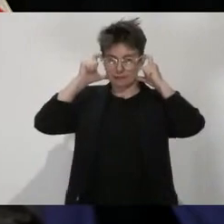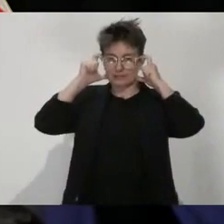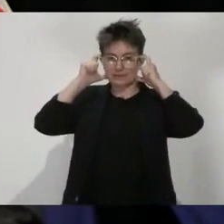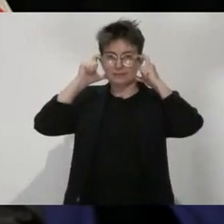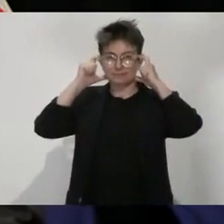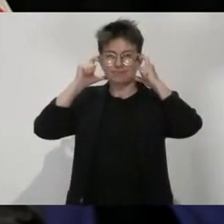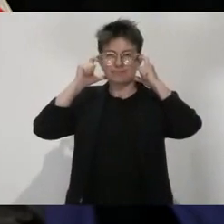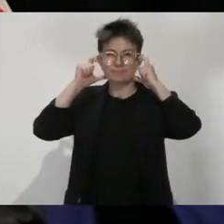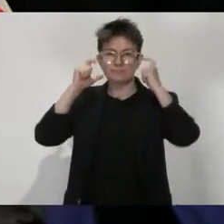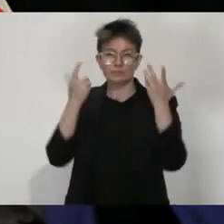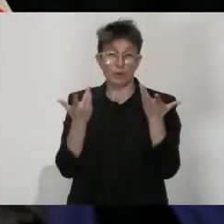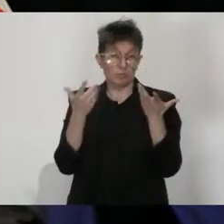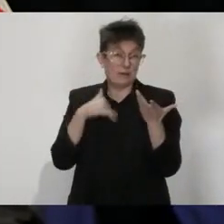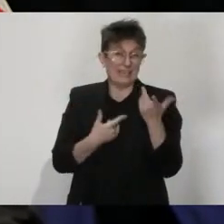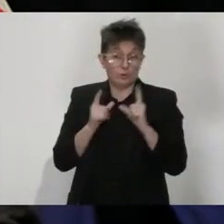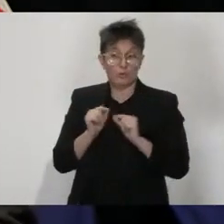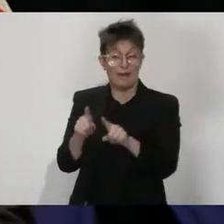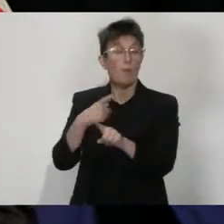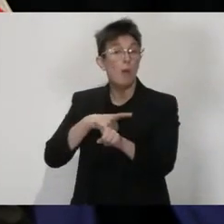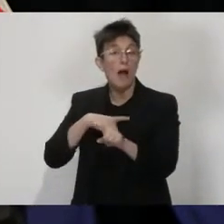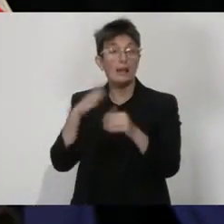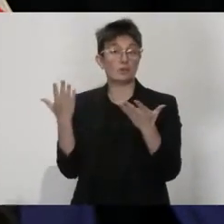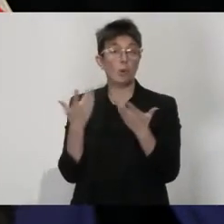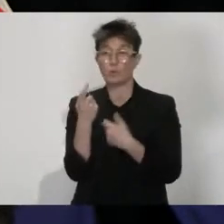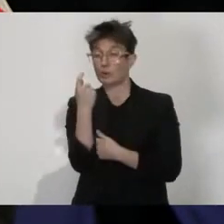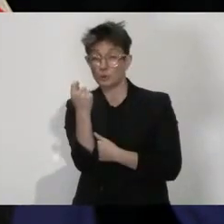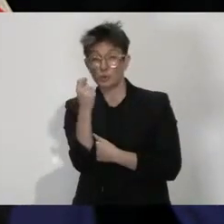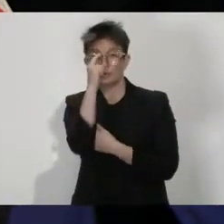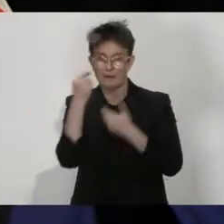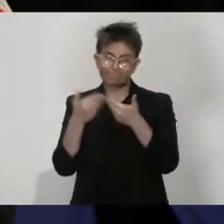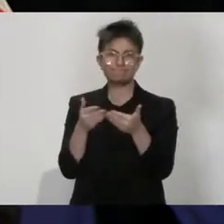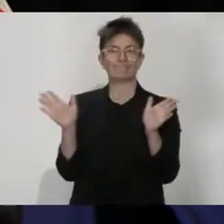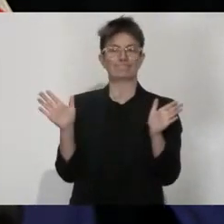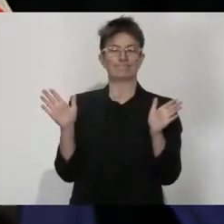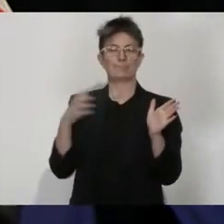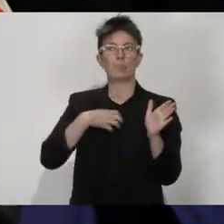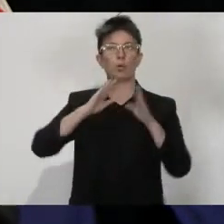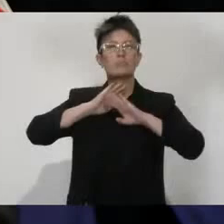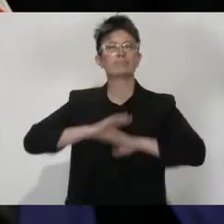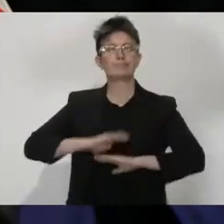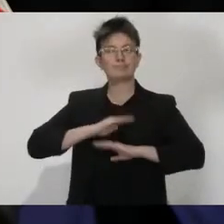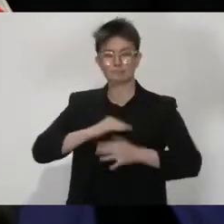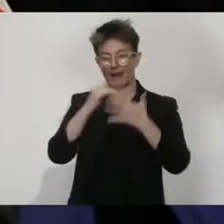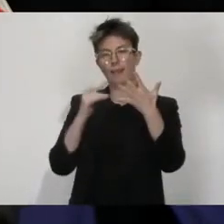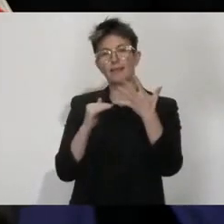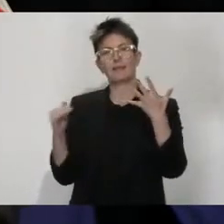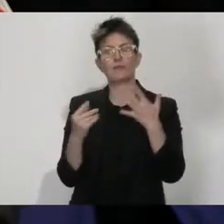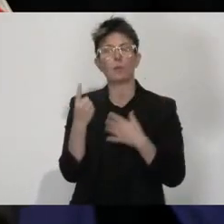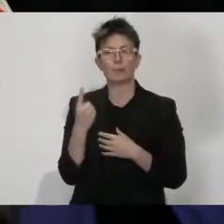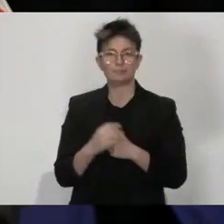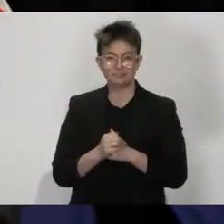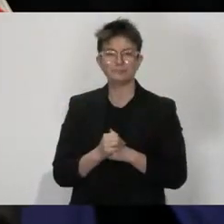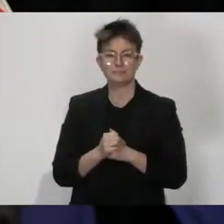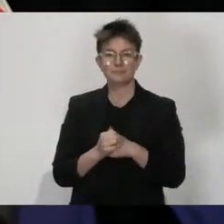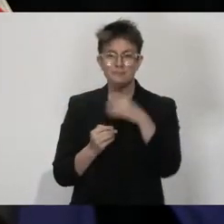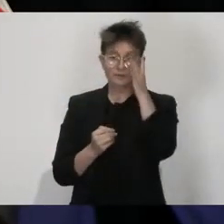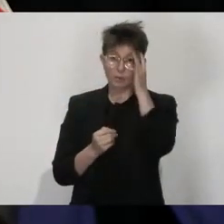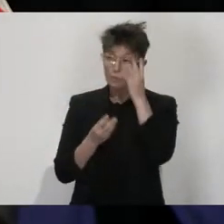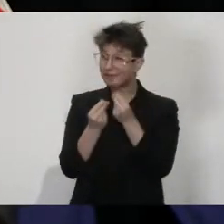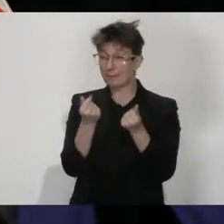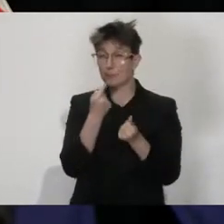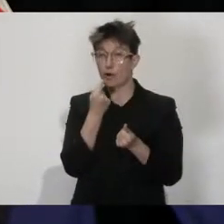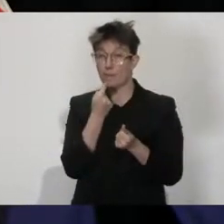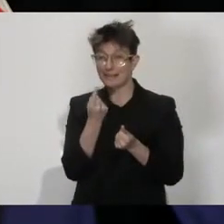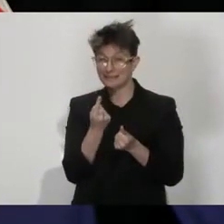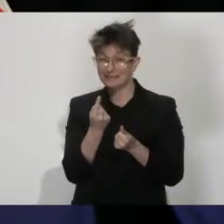getting more of our freedoms back faster. I just want to make a couple of other comments before we get to questions. The first of those is around